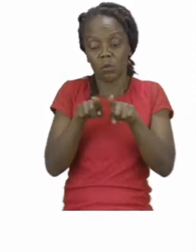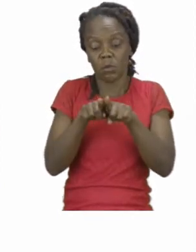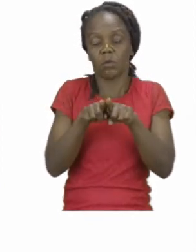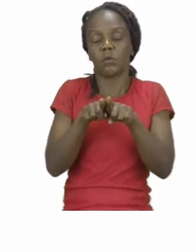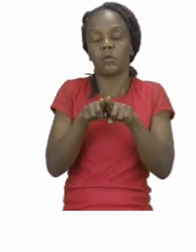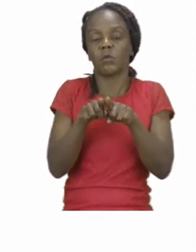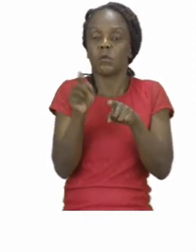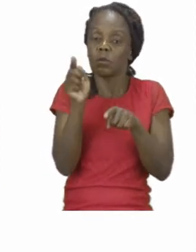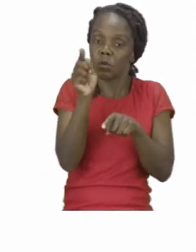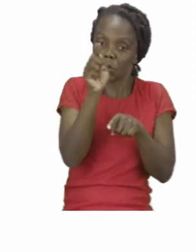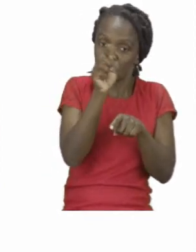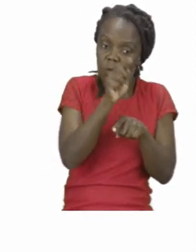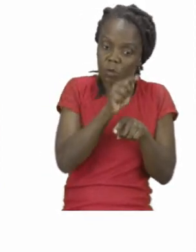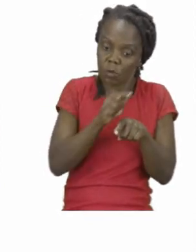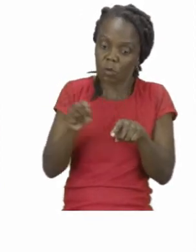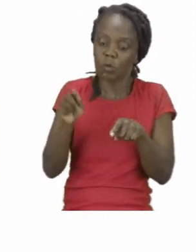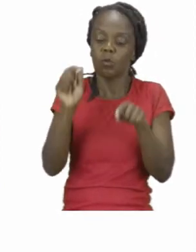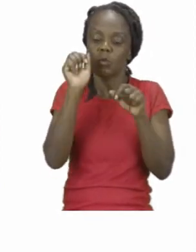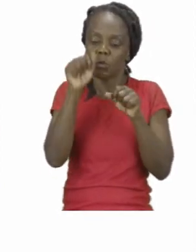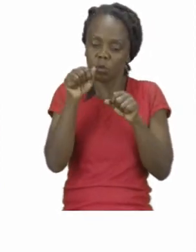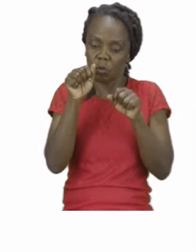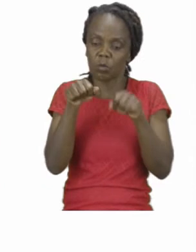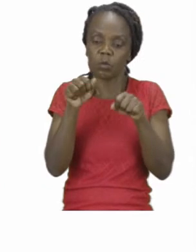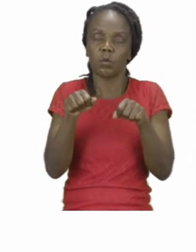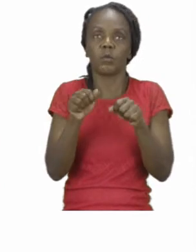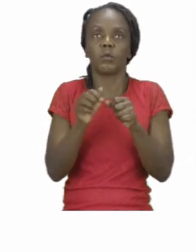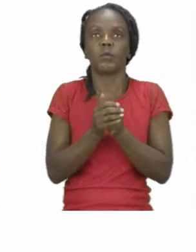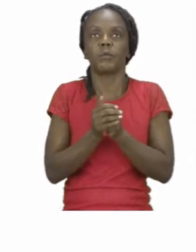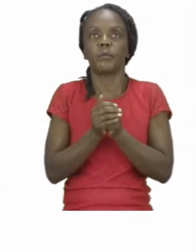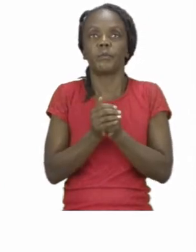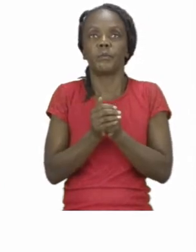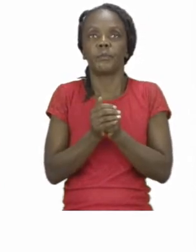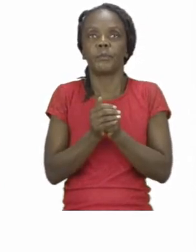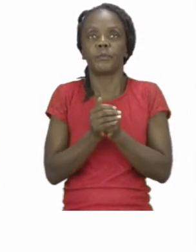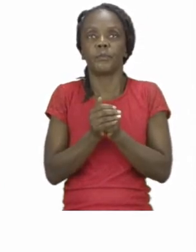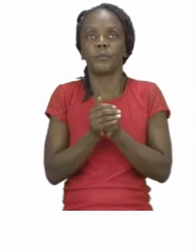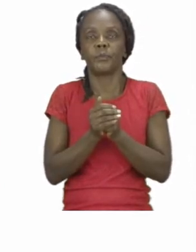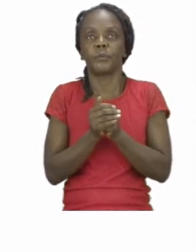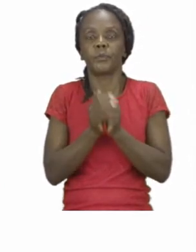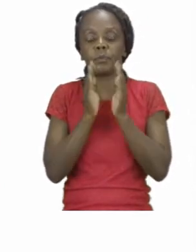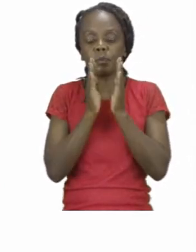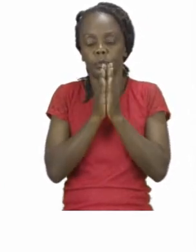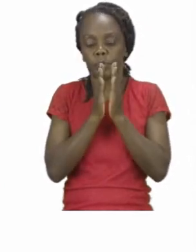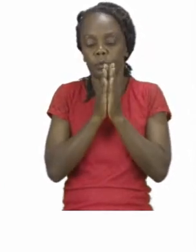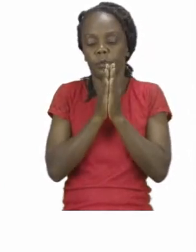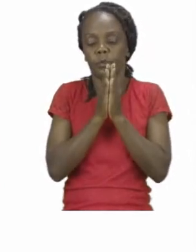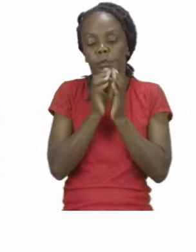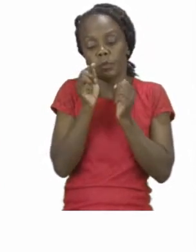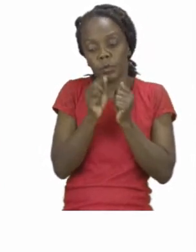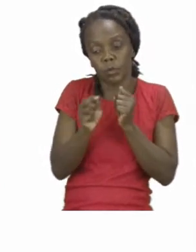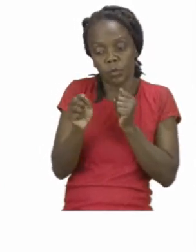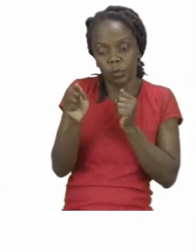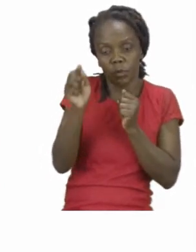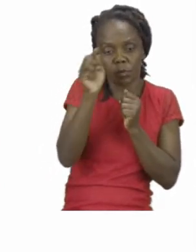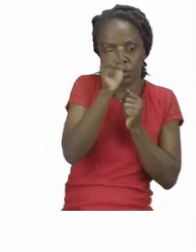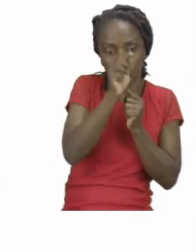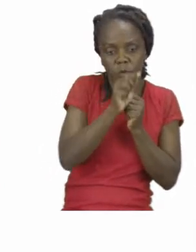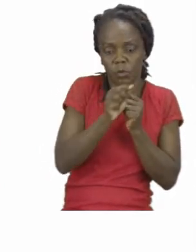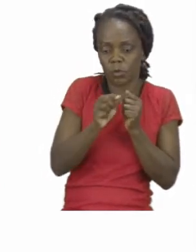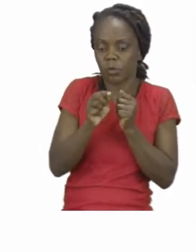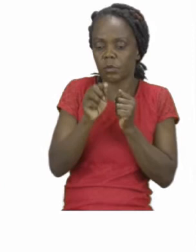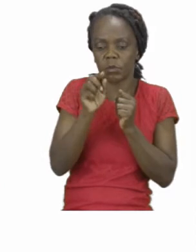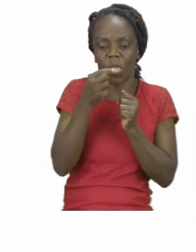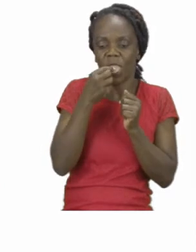you do not lift up your pencil. You start going round and then you